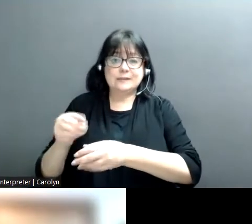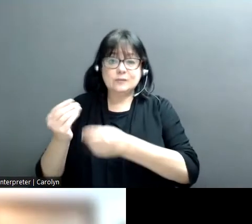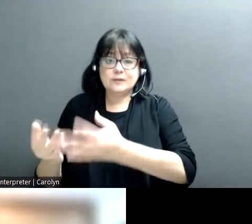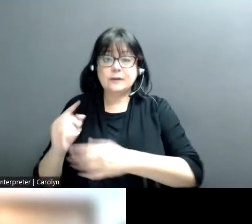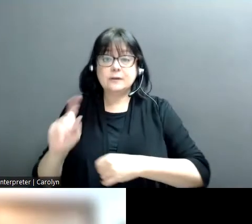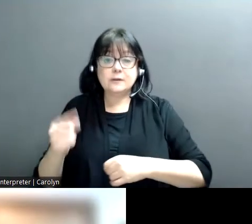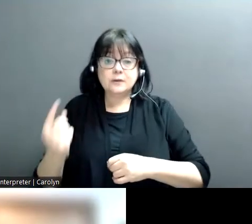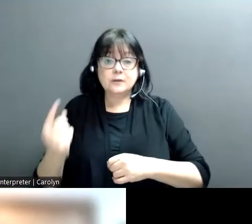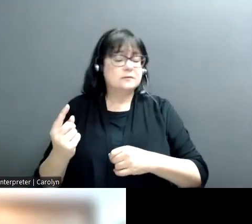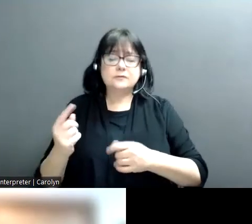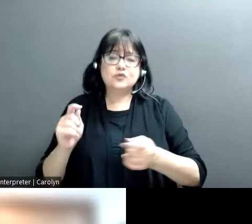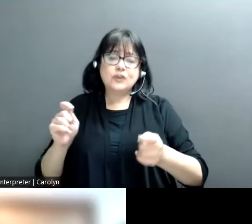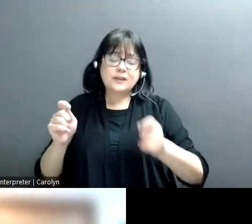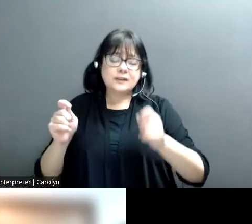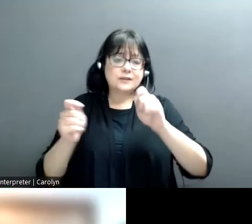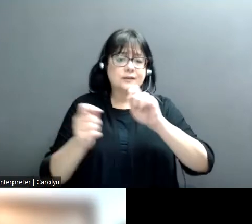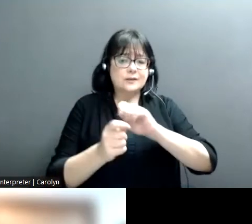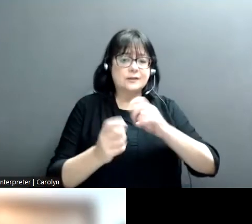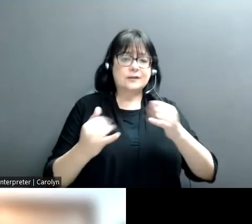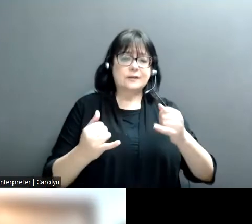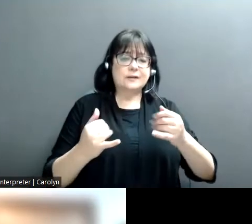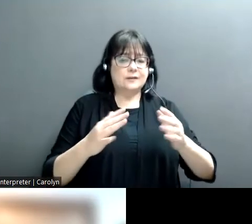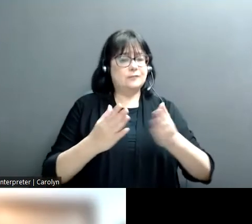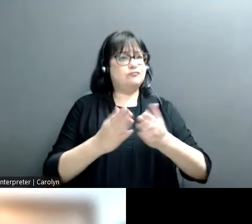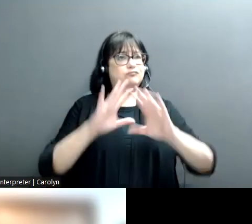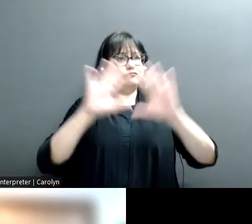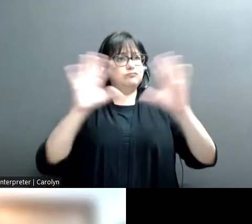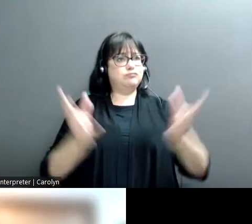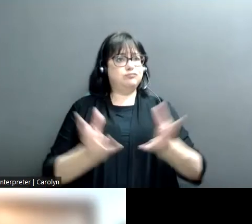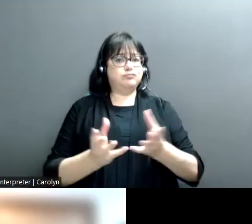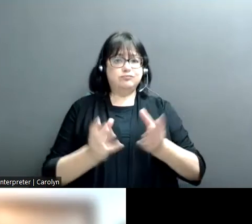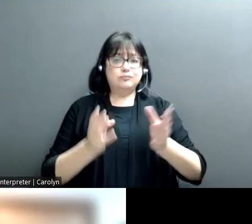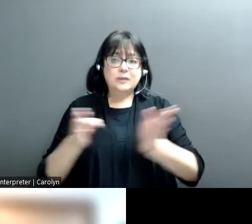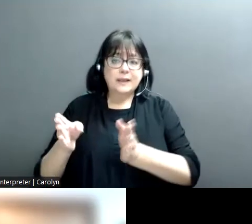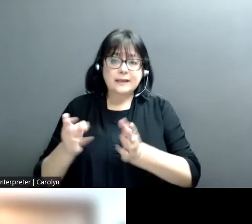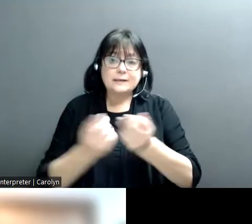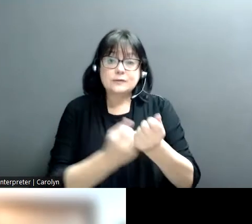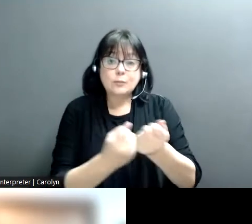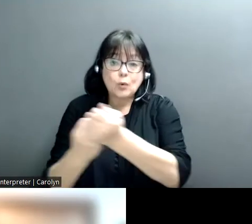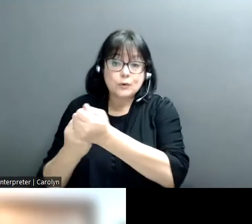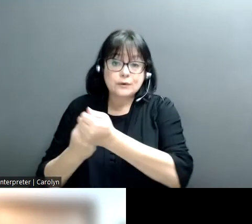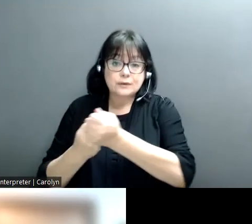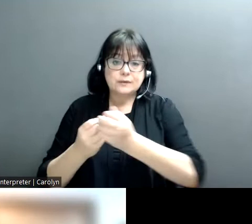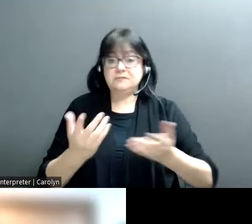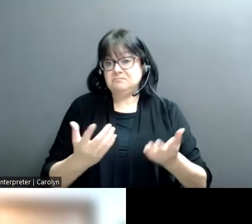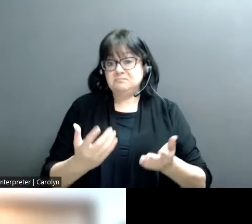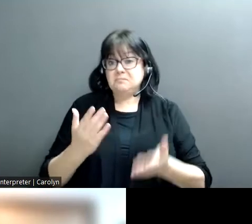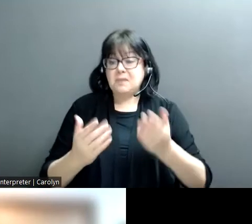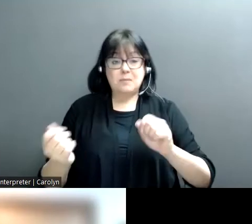enable to how does this fit in within our whole plan to support. And as you say, it can be the whole workforce.